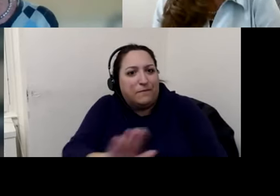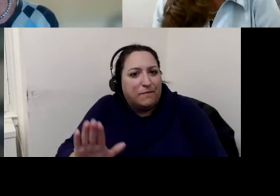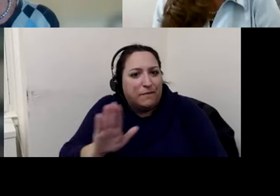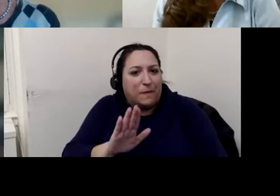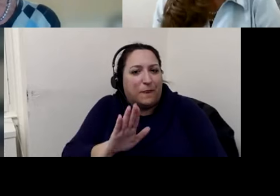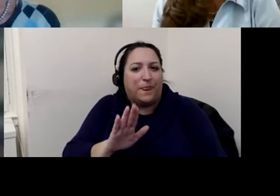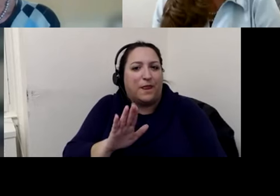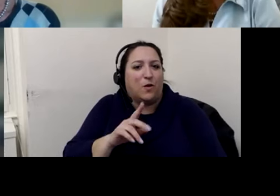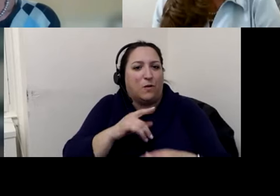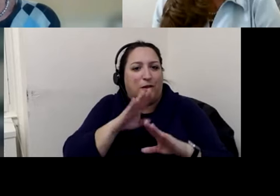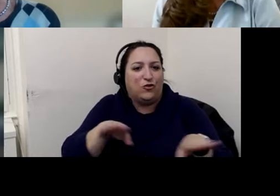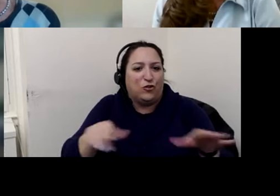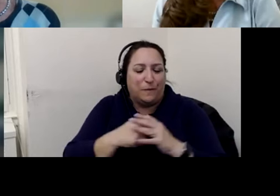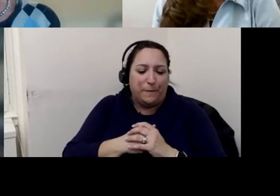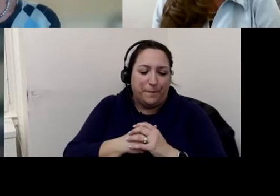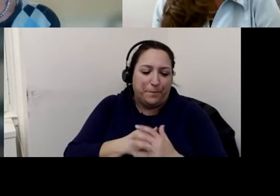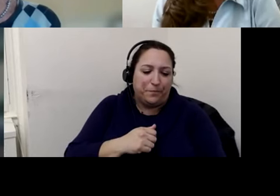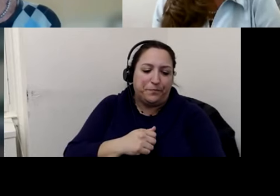individuals and kids.